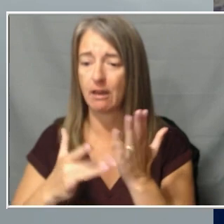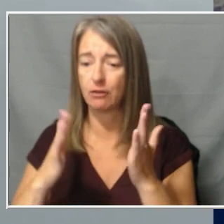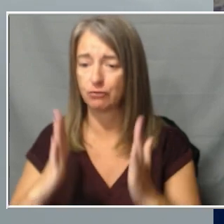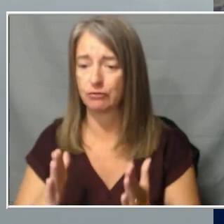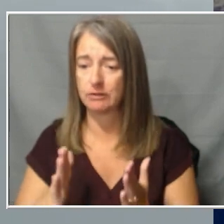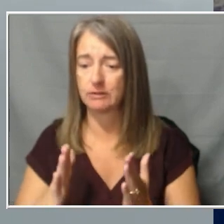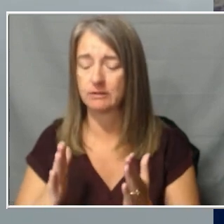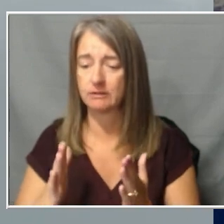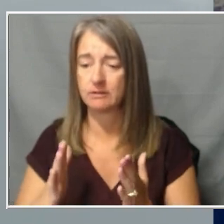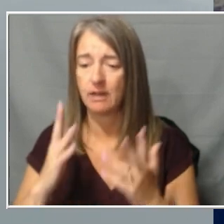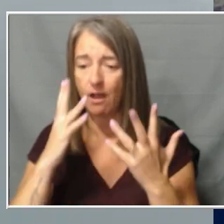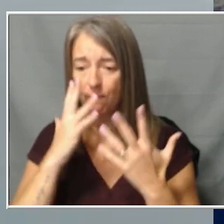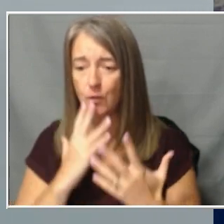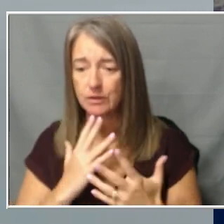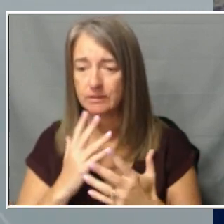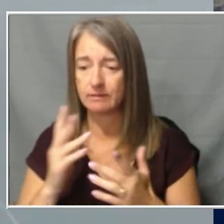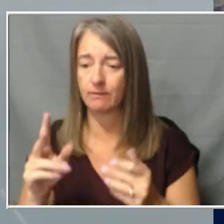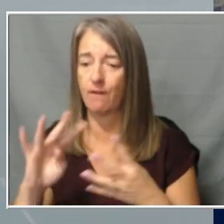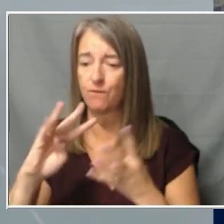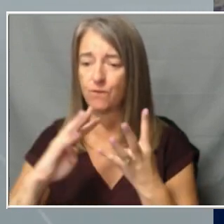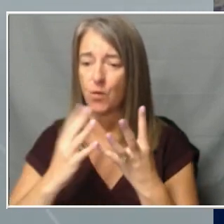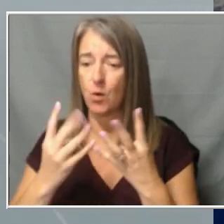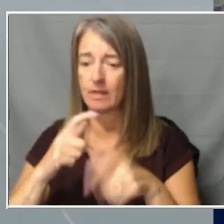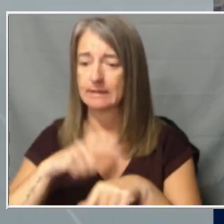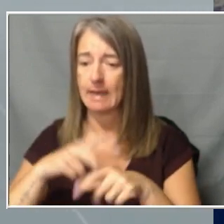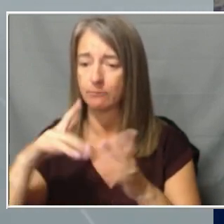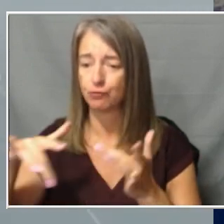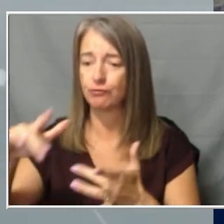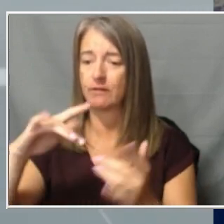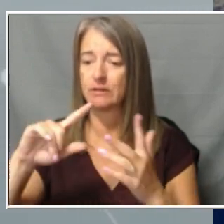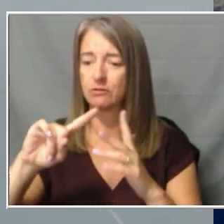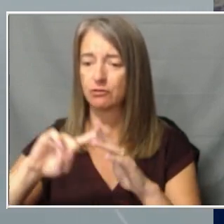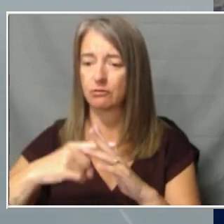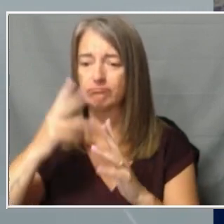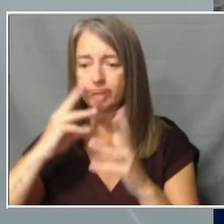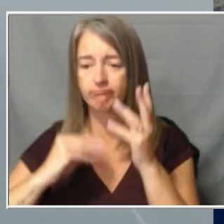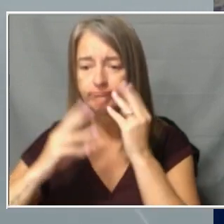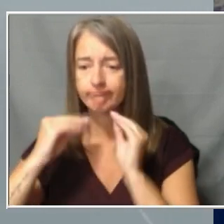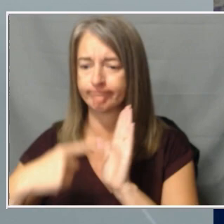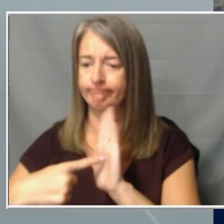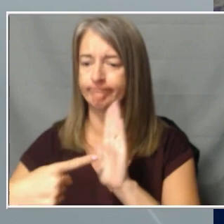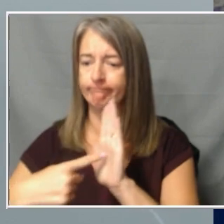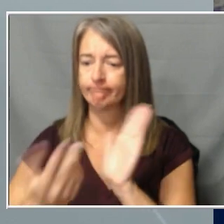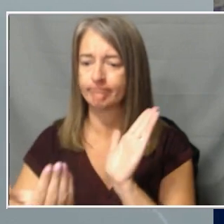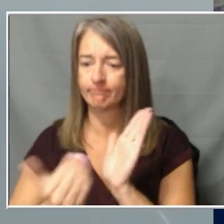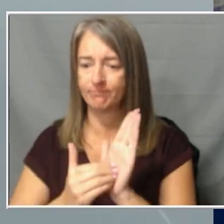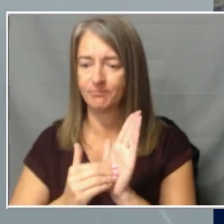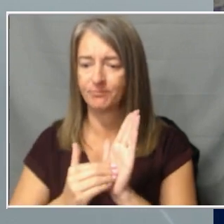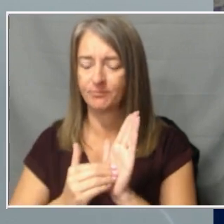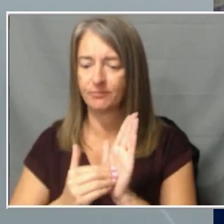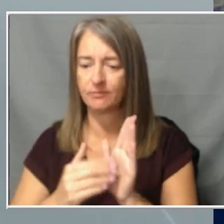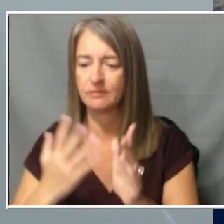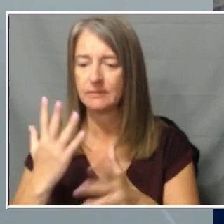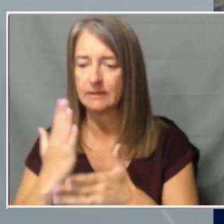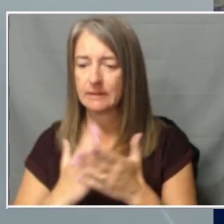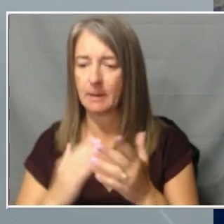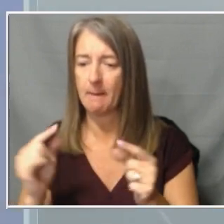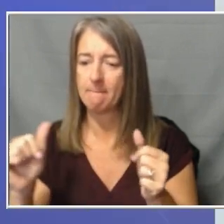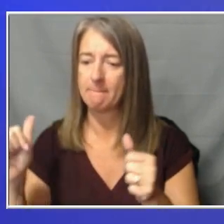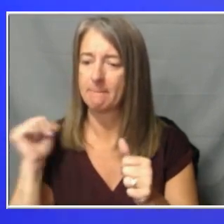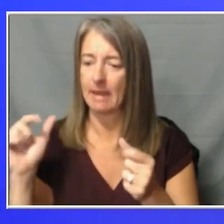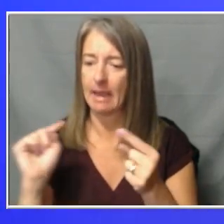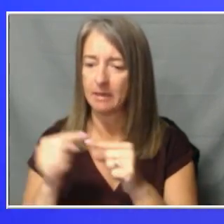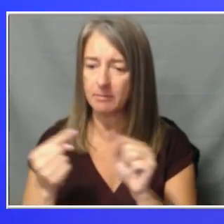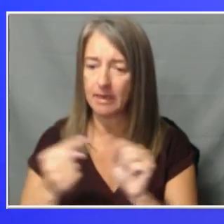Unfortunately on my fourth travel assignment, I started experiencing symptoms again. I had some extreme back pain,